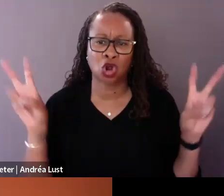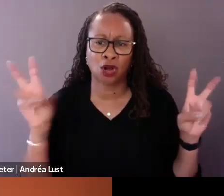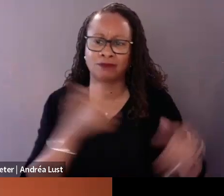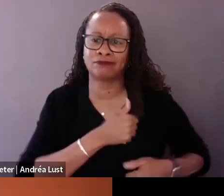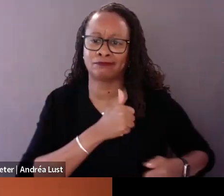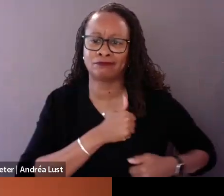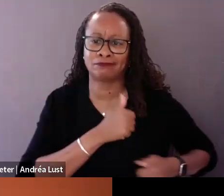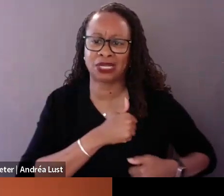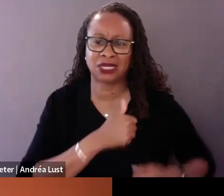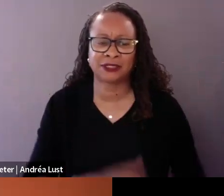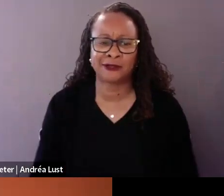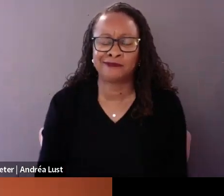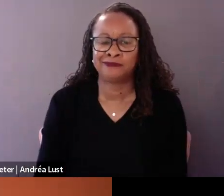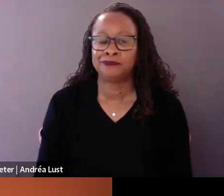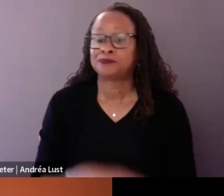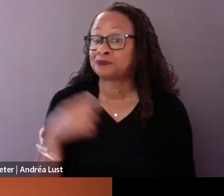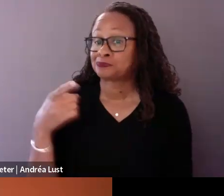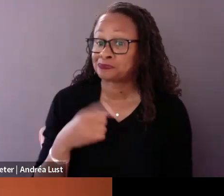Well, Larry gets out of prison.